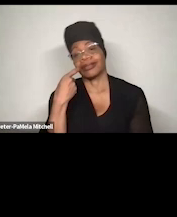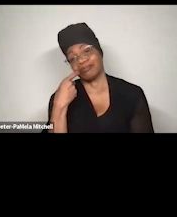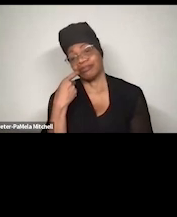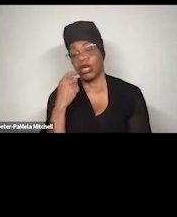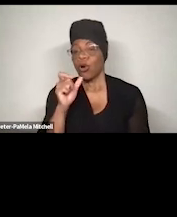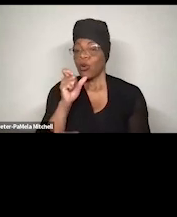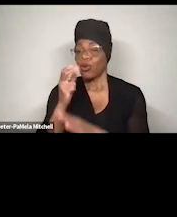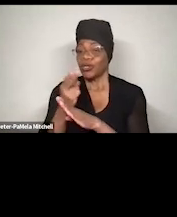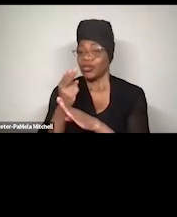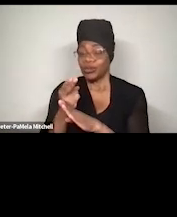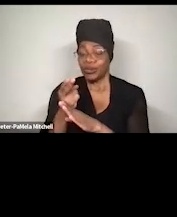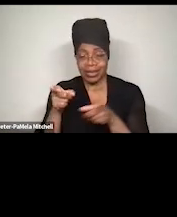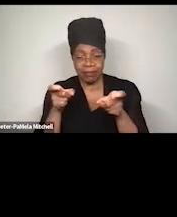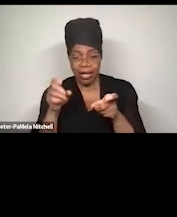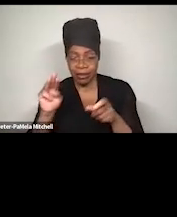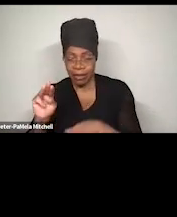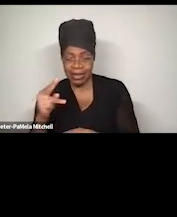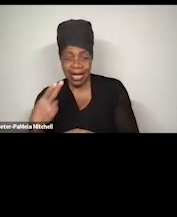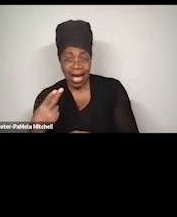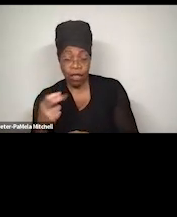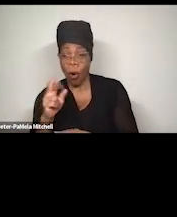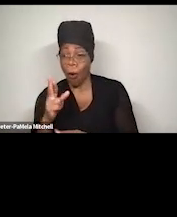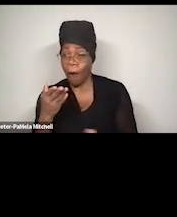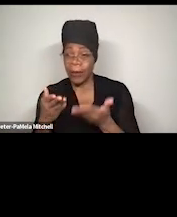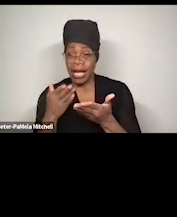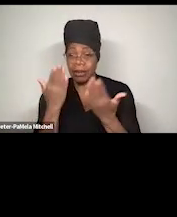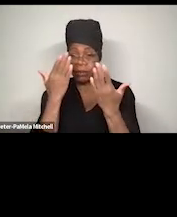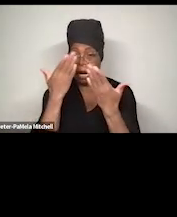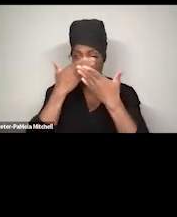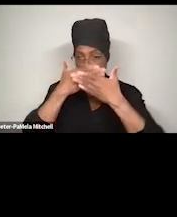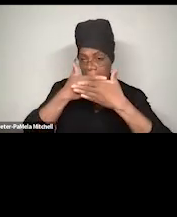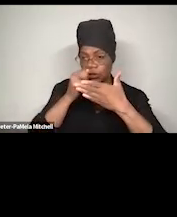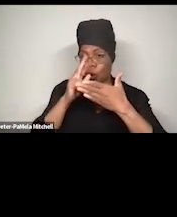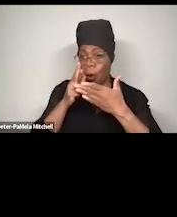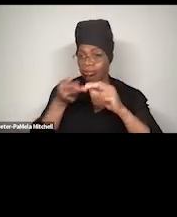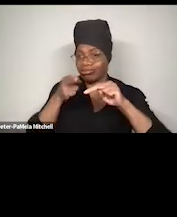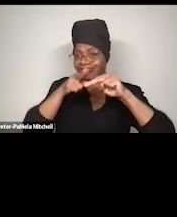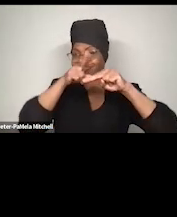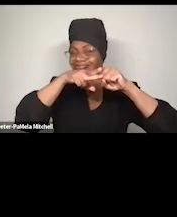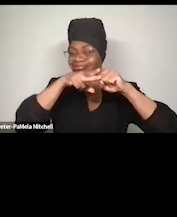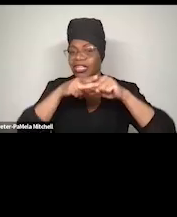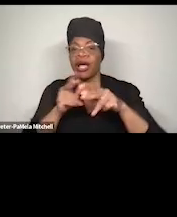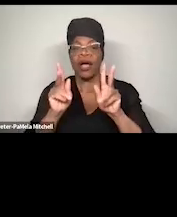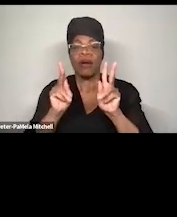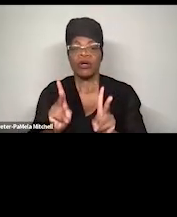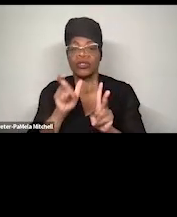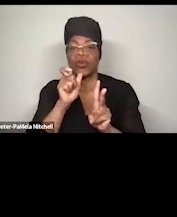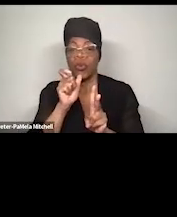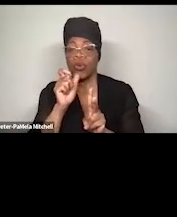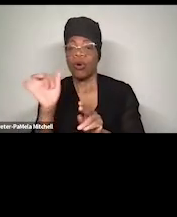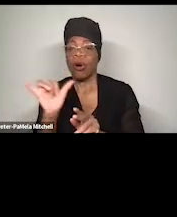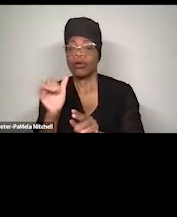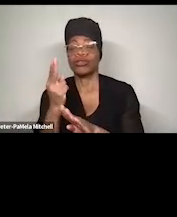manage their mental health symptoms or mask them or alleviate them. Someone who presents with mental health symptoms who also uses